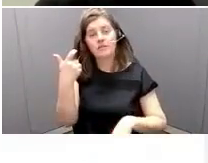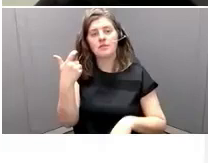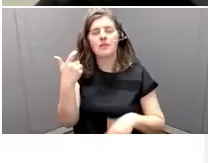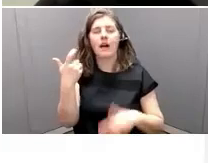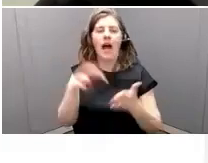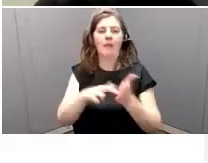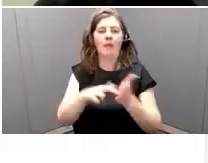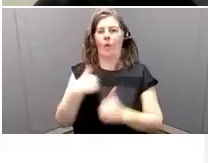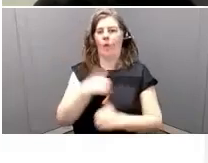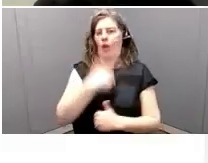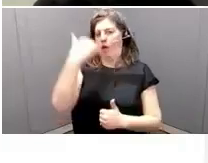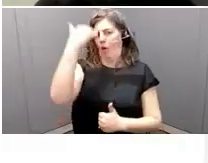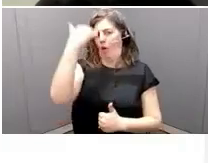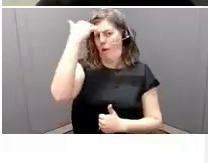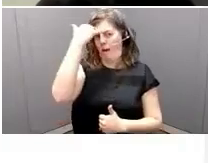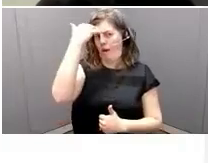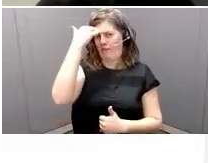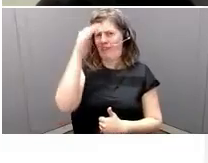we're aware that